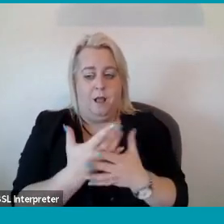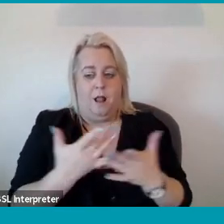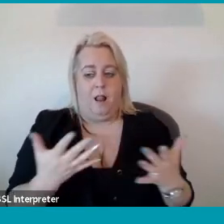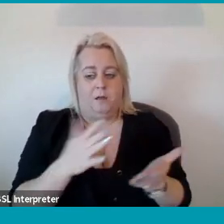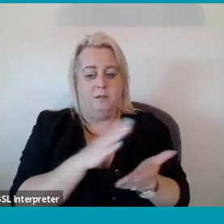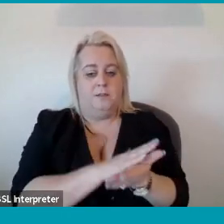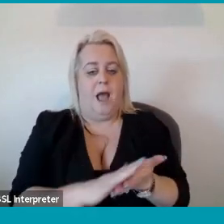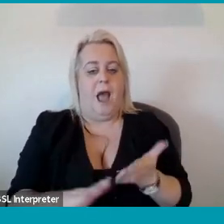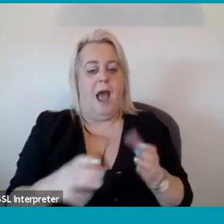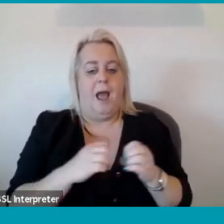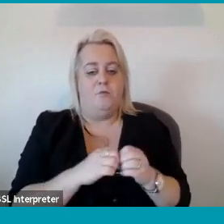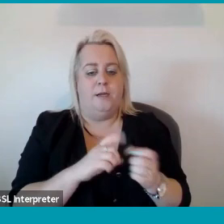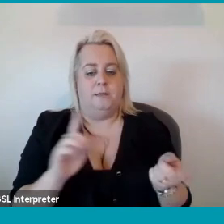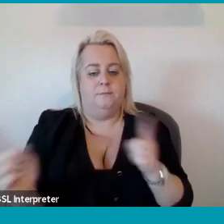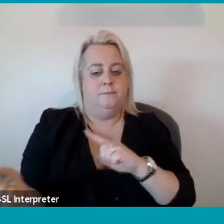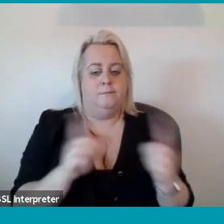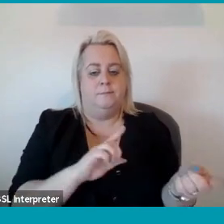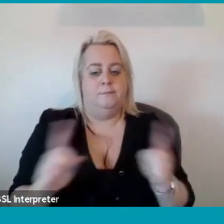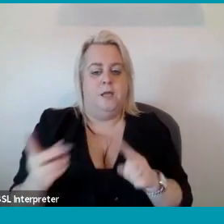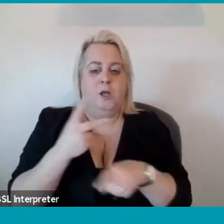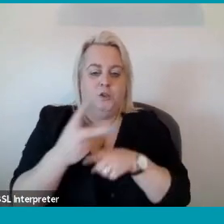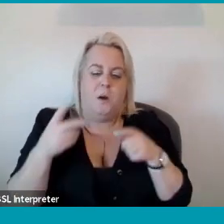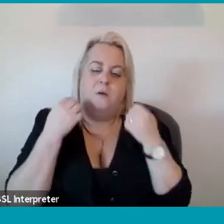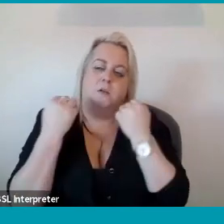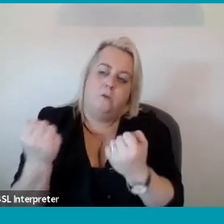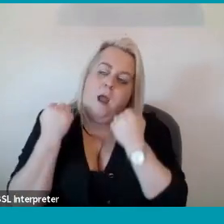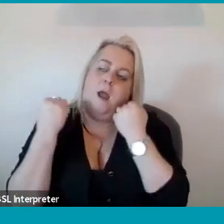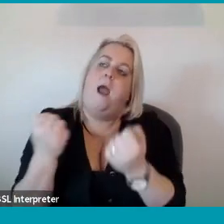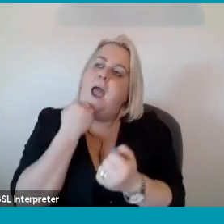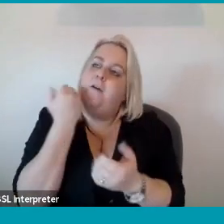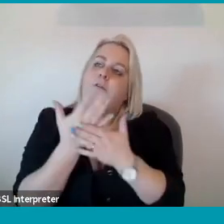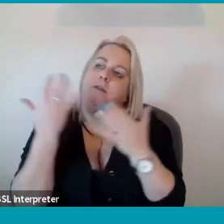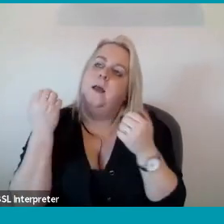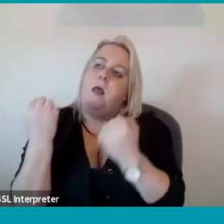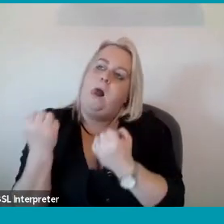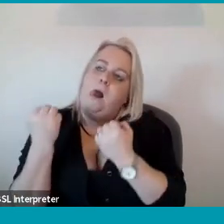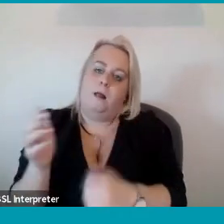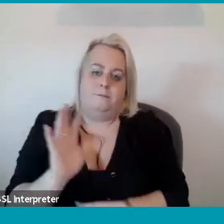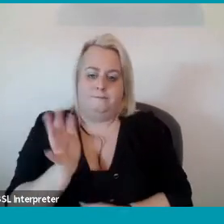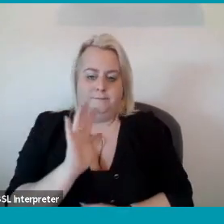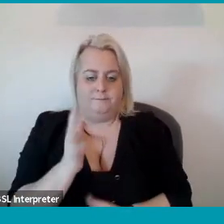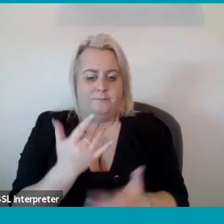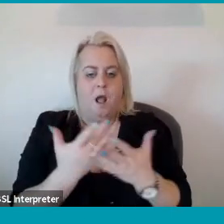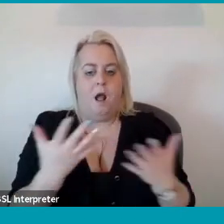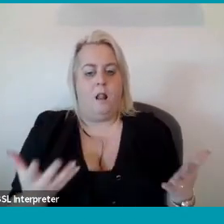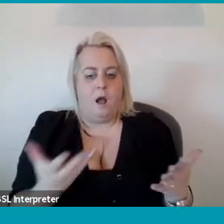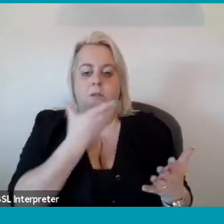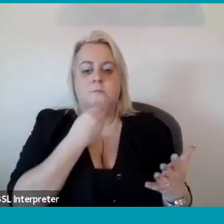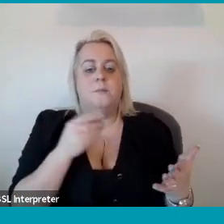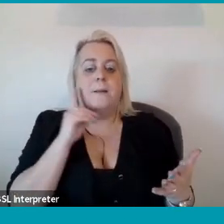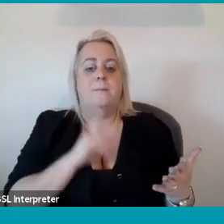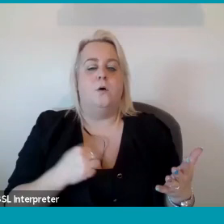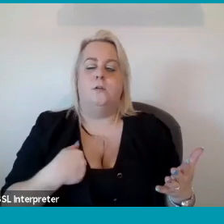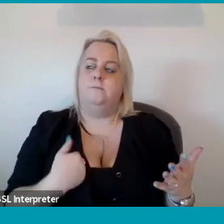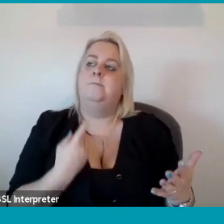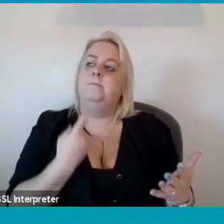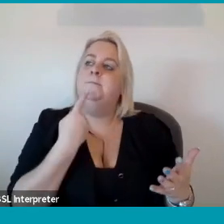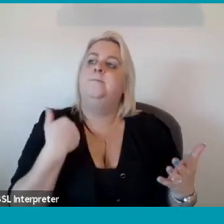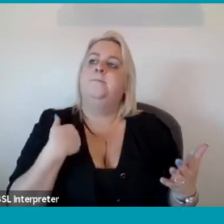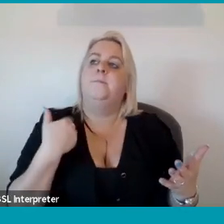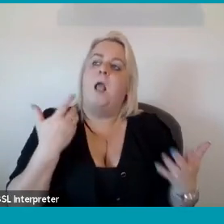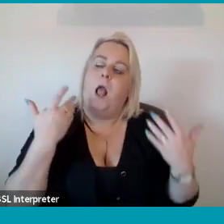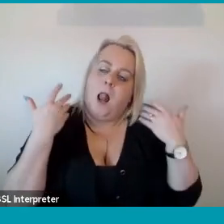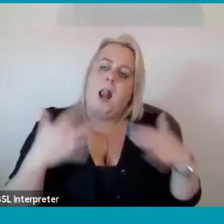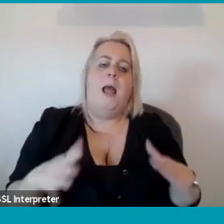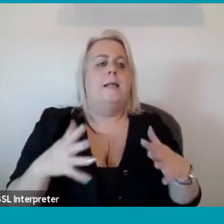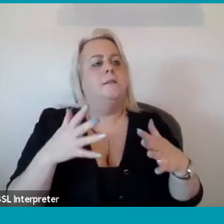want to necessarily do the 2-hour commute every day. So people generally, disabled people and otherwise, are saying, let's do things differently now. Let's